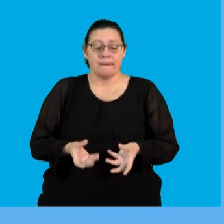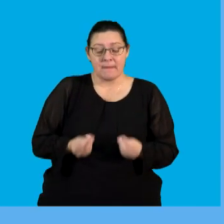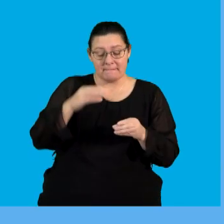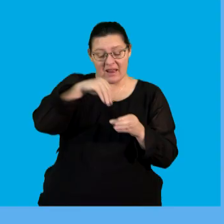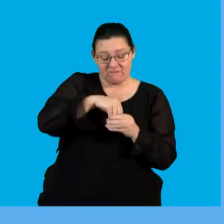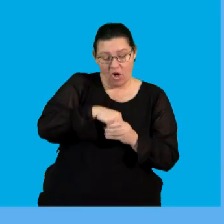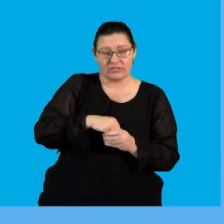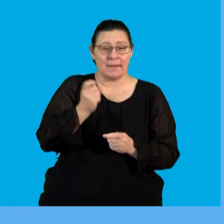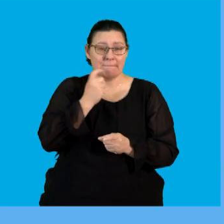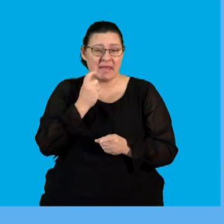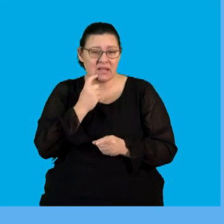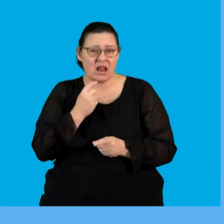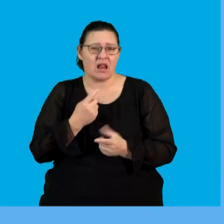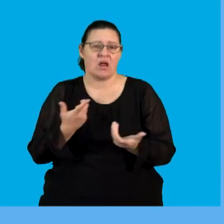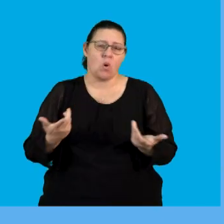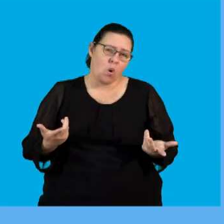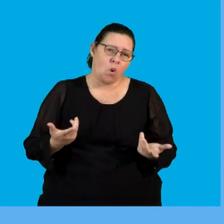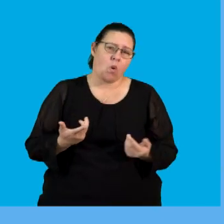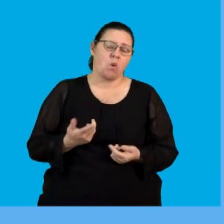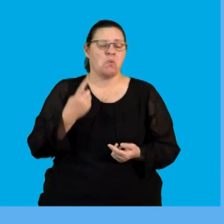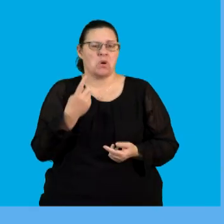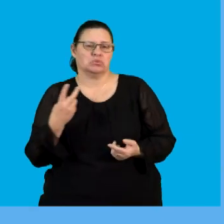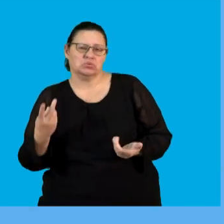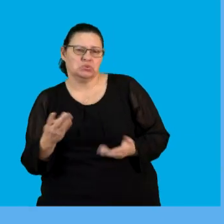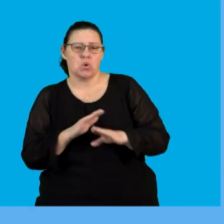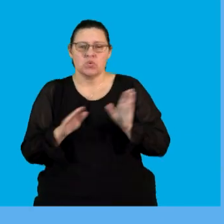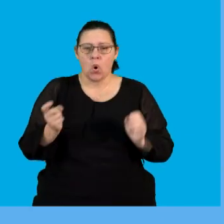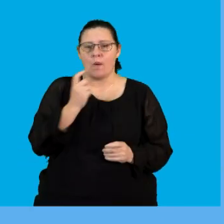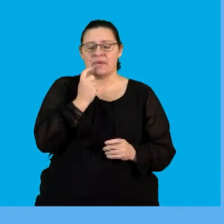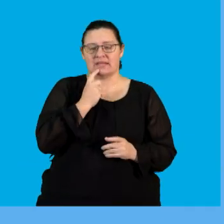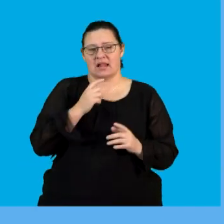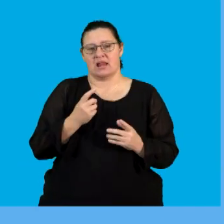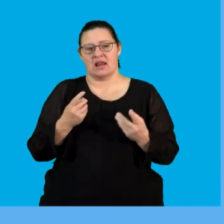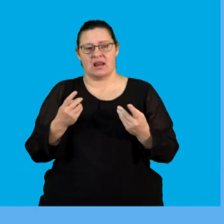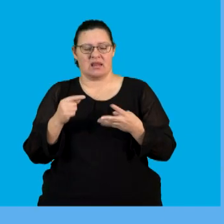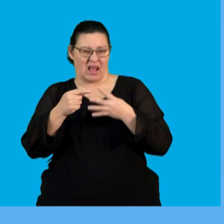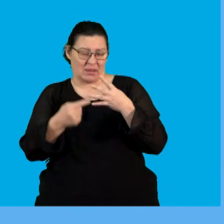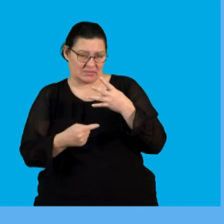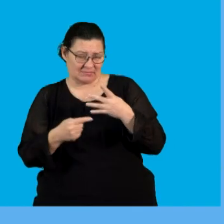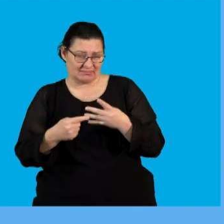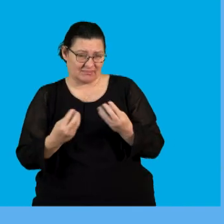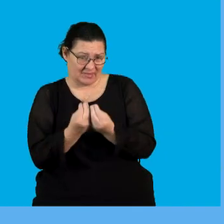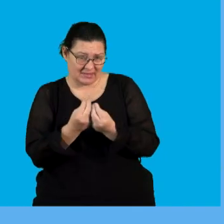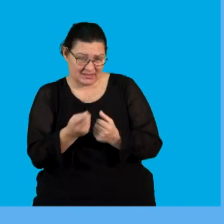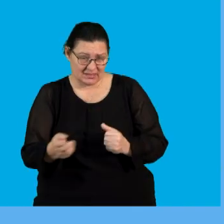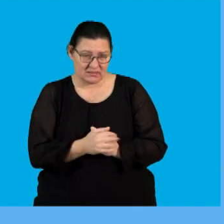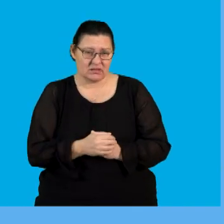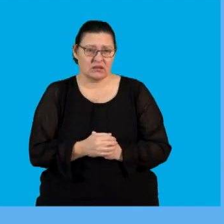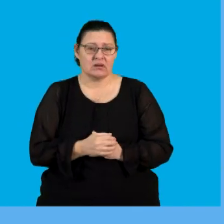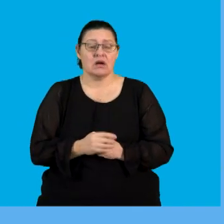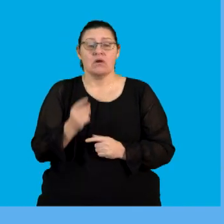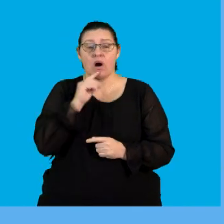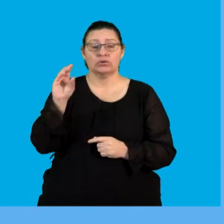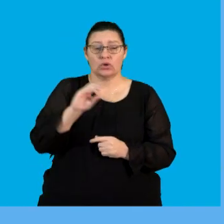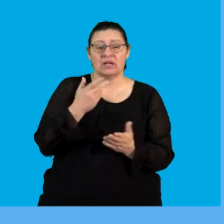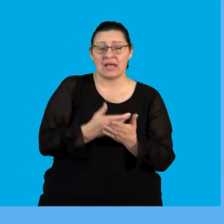more non-metal elements. So our salt, it is going to be, it's a variety of neutral substances. Remember, for us to be able to have